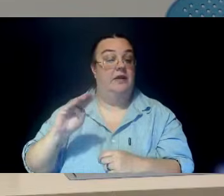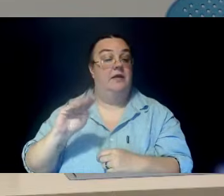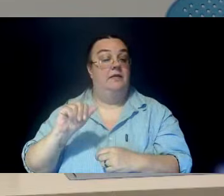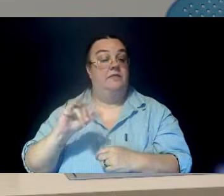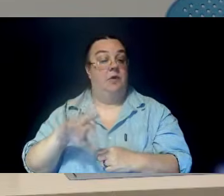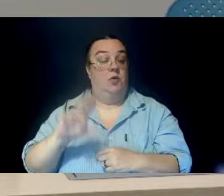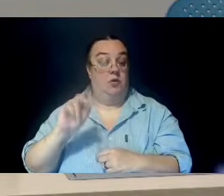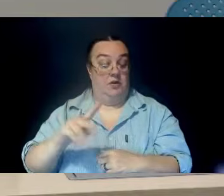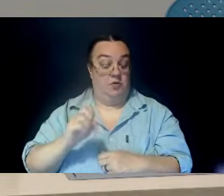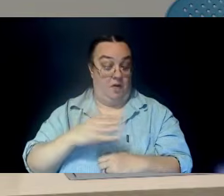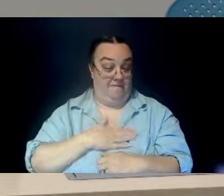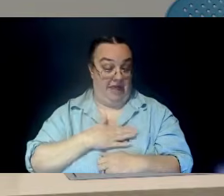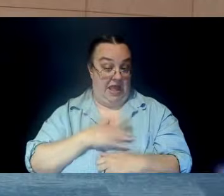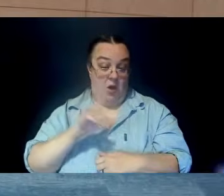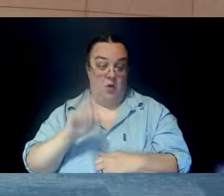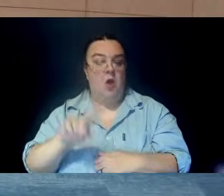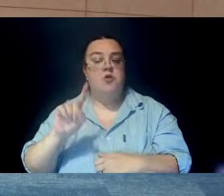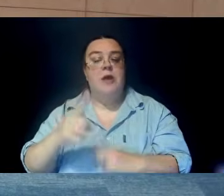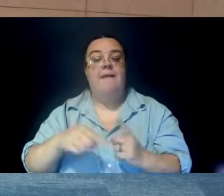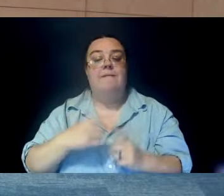My question is just about watering,